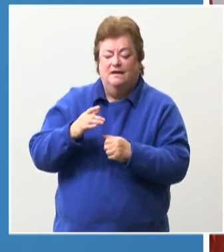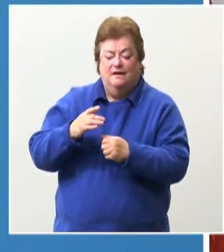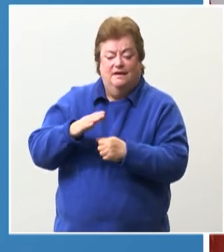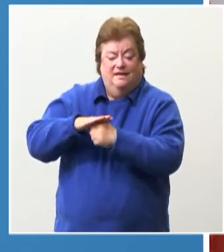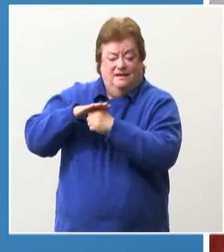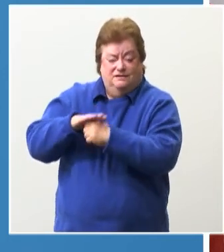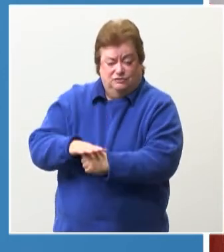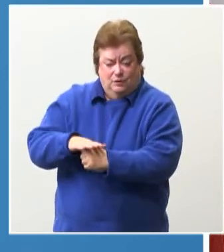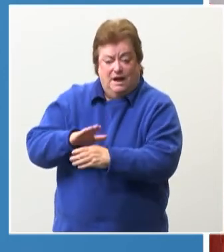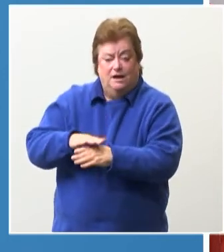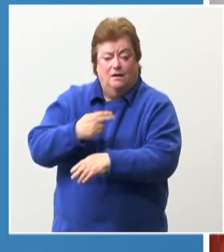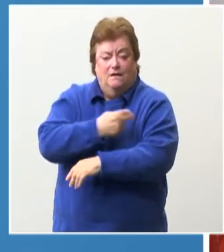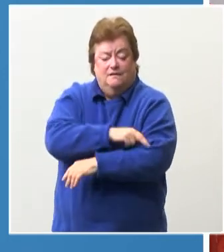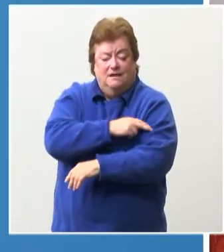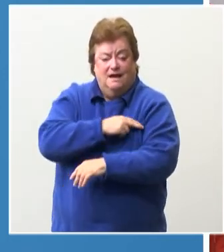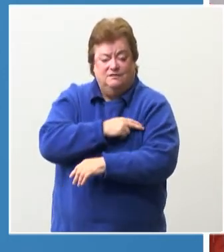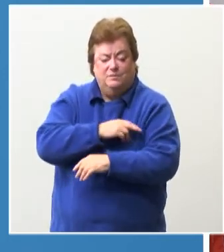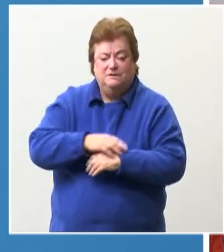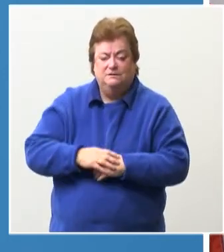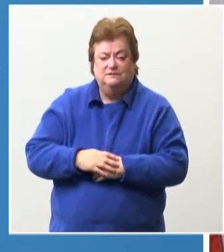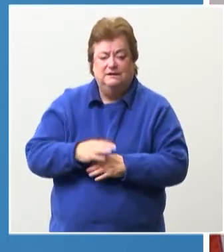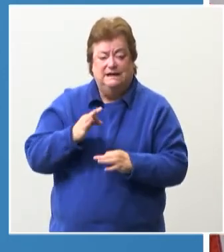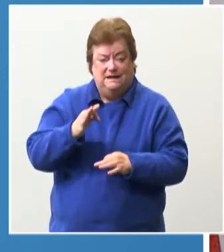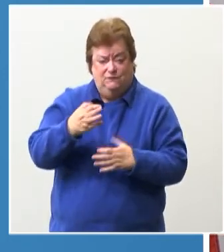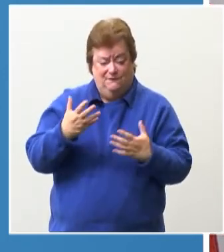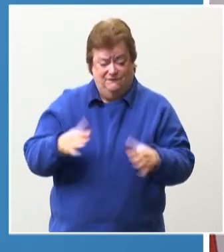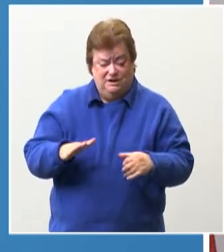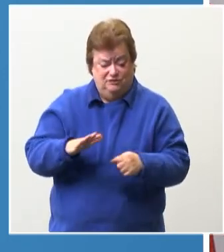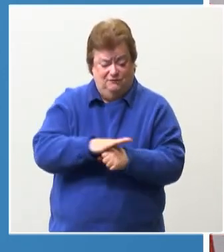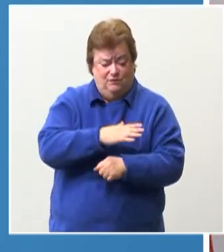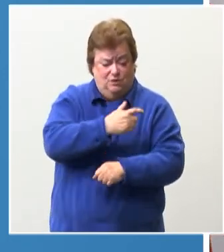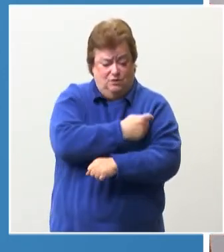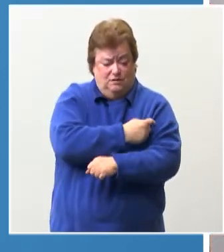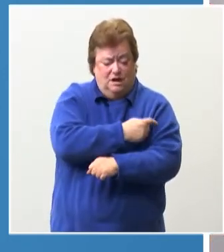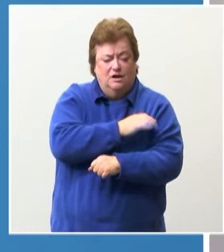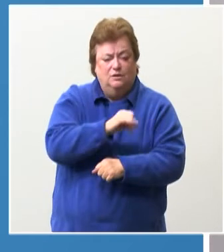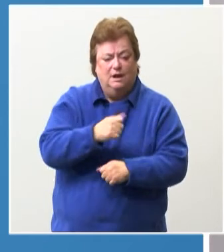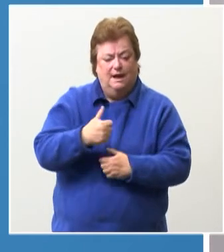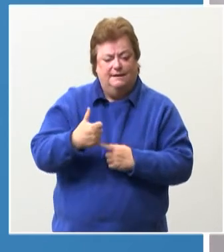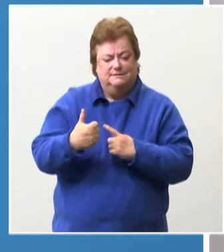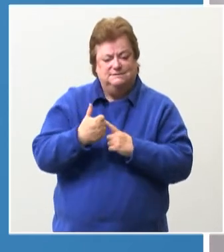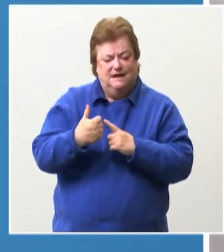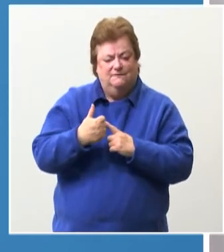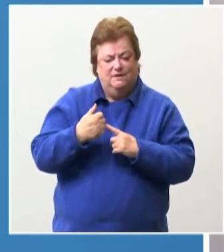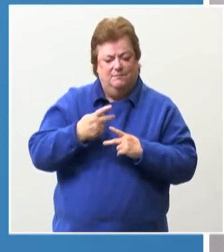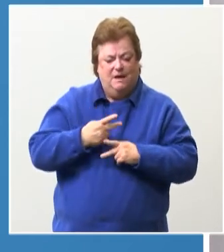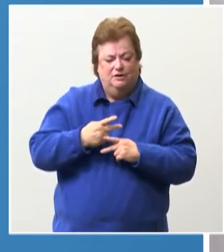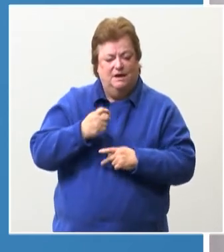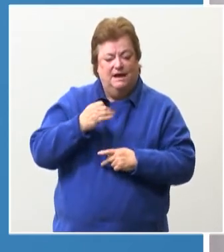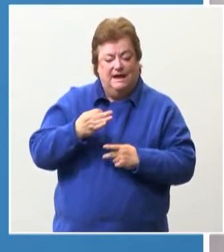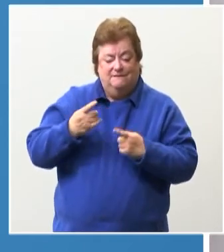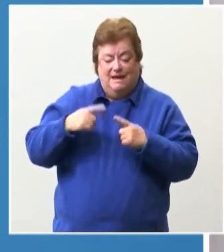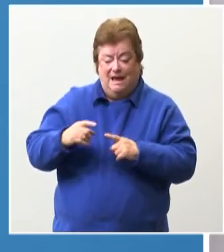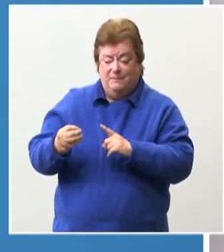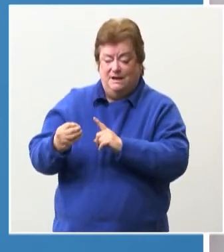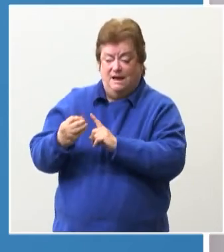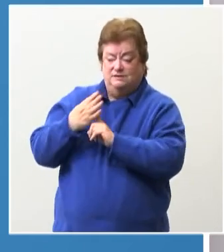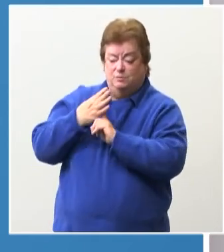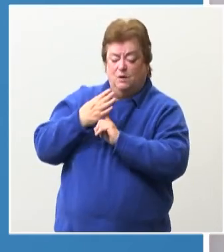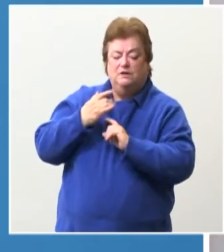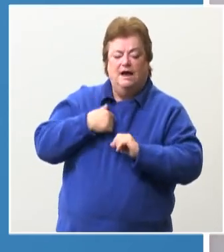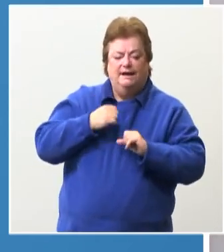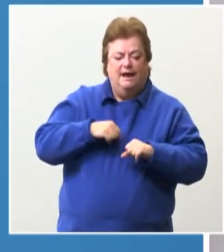local hospitals. If you're fully vaccinated, you can self-monitor instead of quarantine if you've been exposed